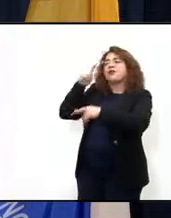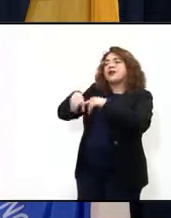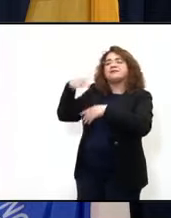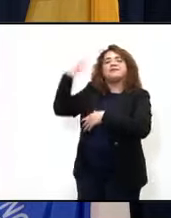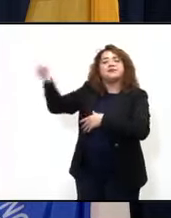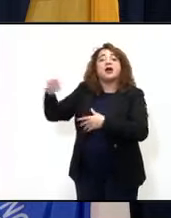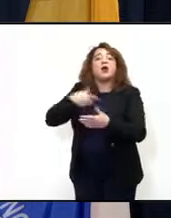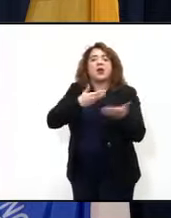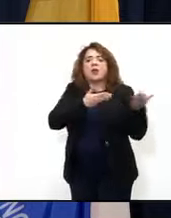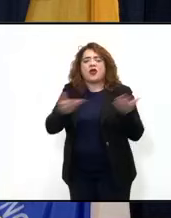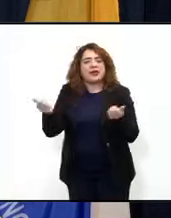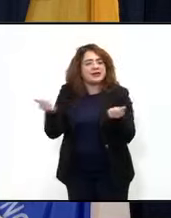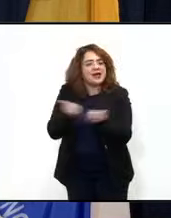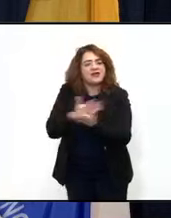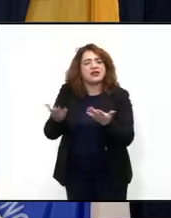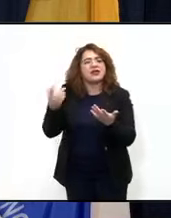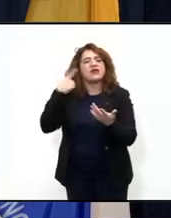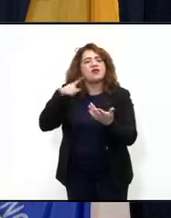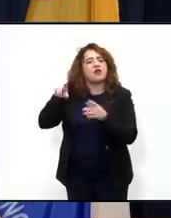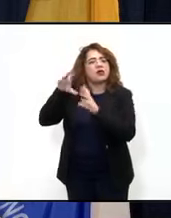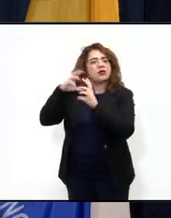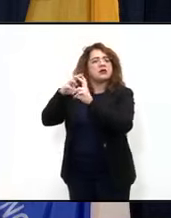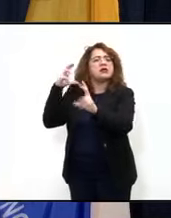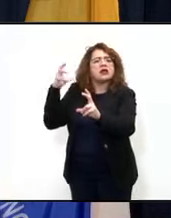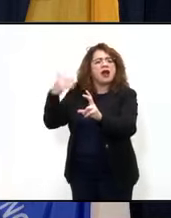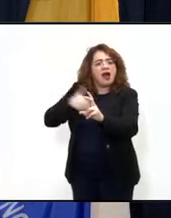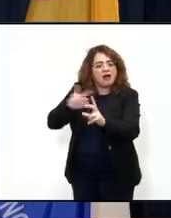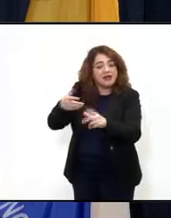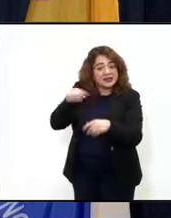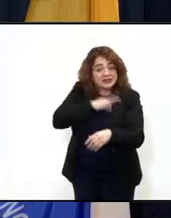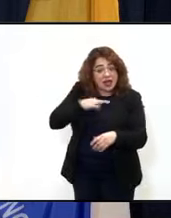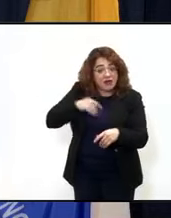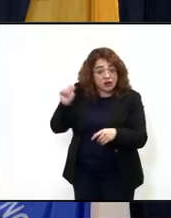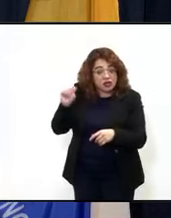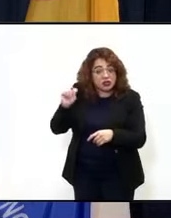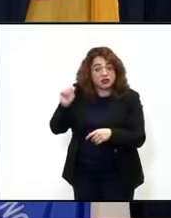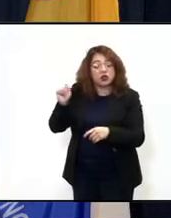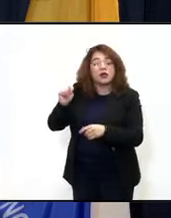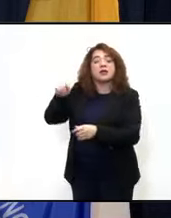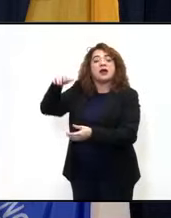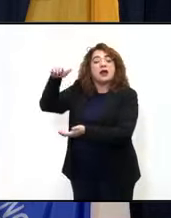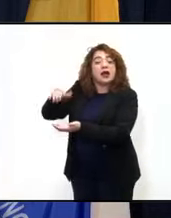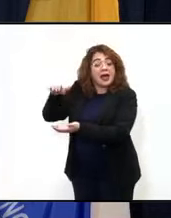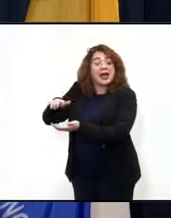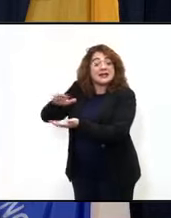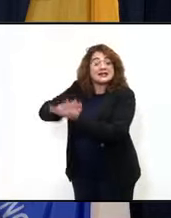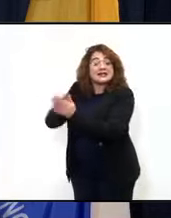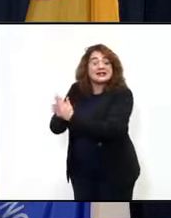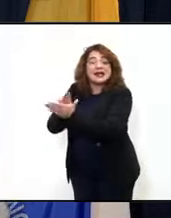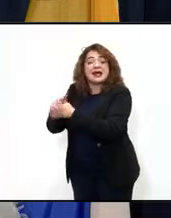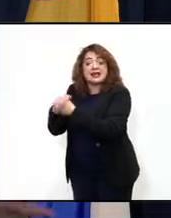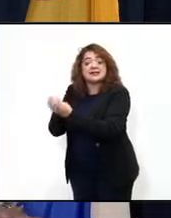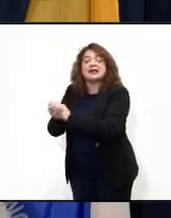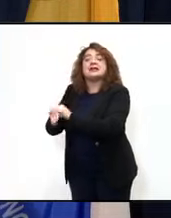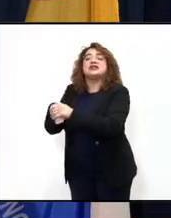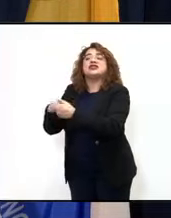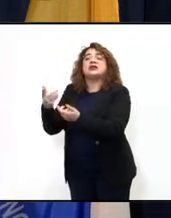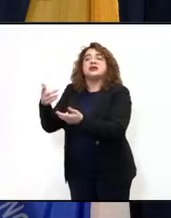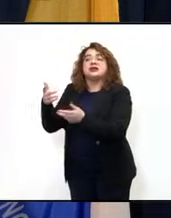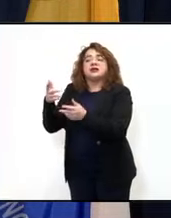stations, and staff restrooms for the team as well. Each team will be deployed throughout the